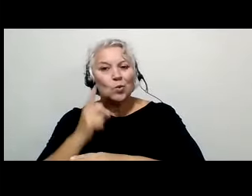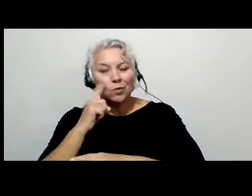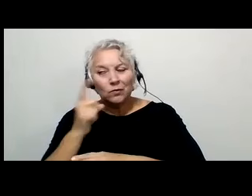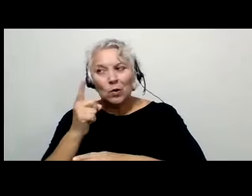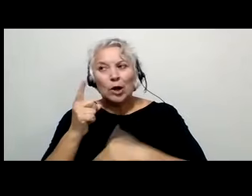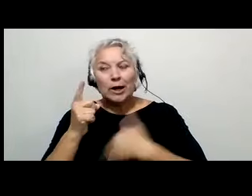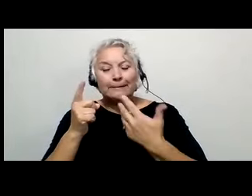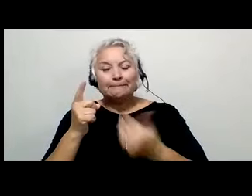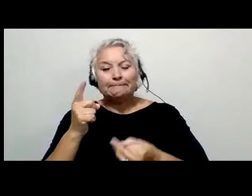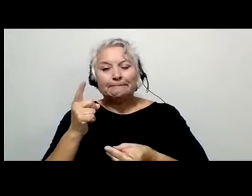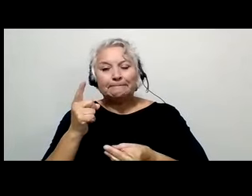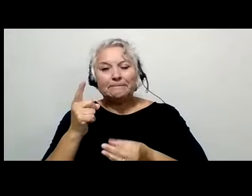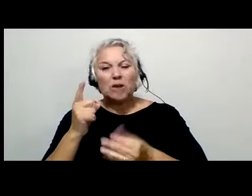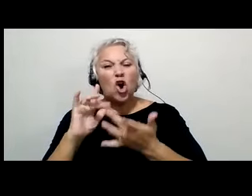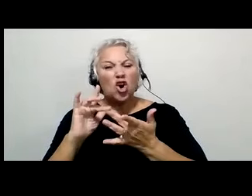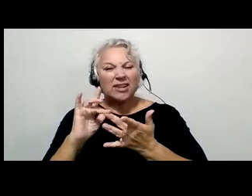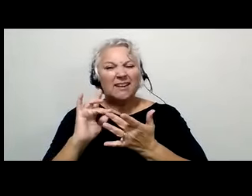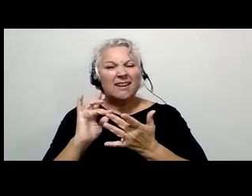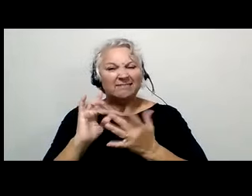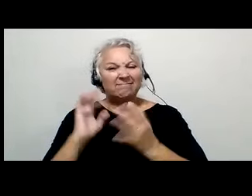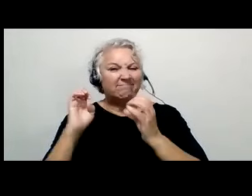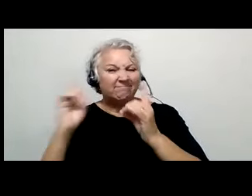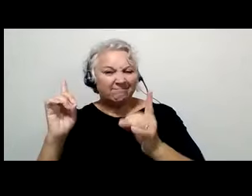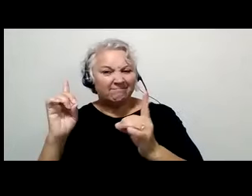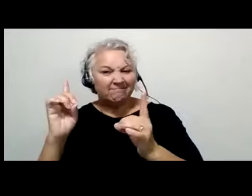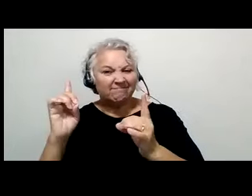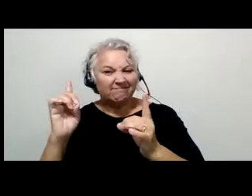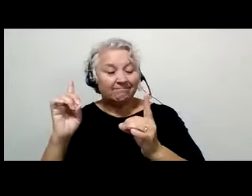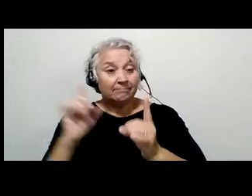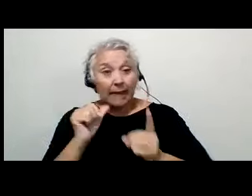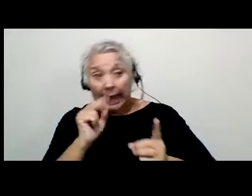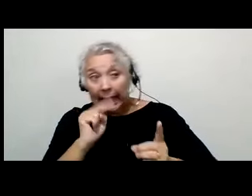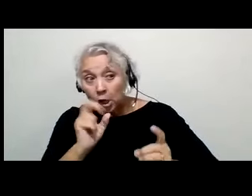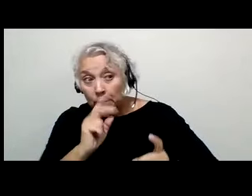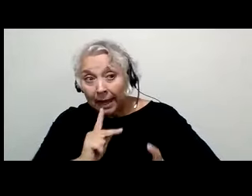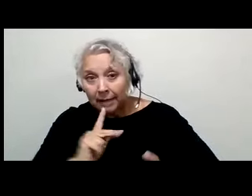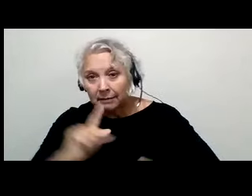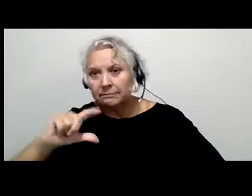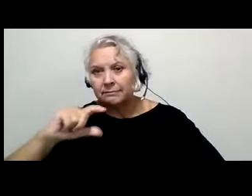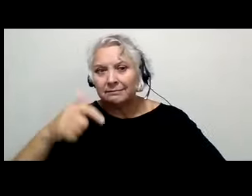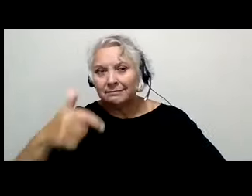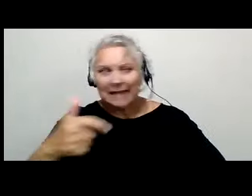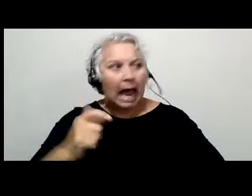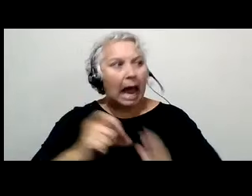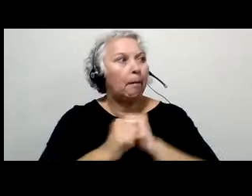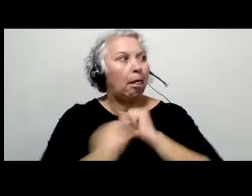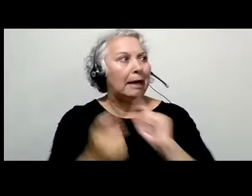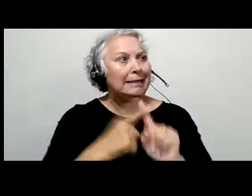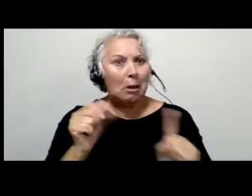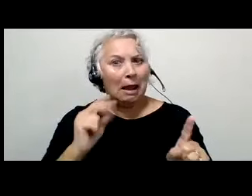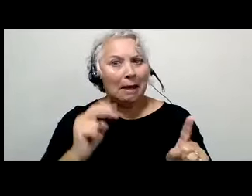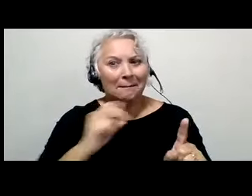the online education. So Anne, are you back? I'm just rambling until you get back.